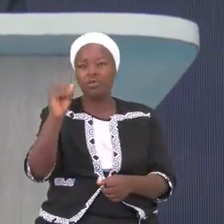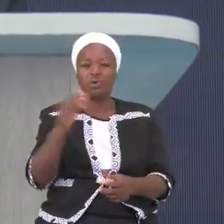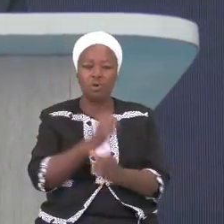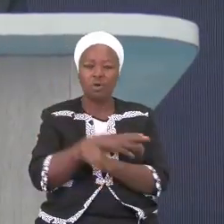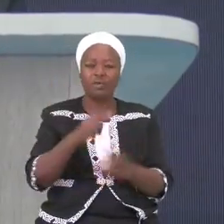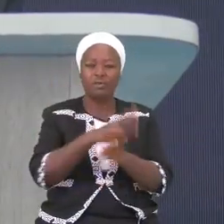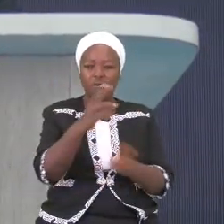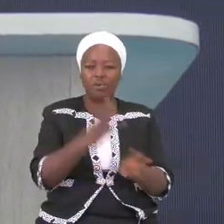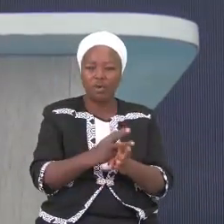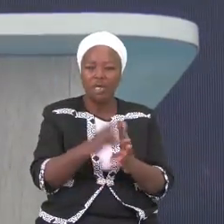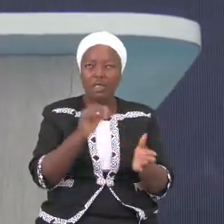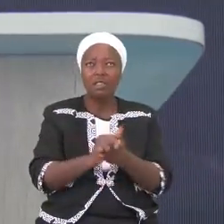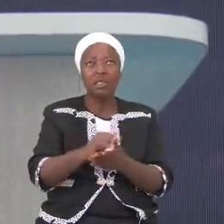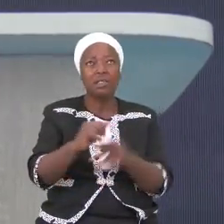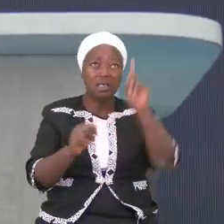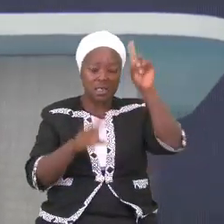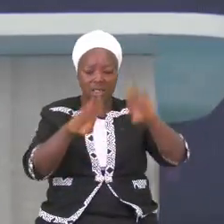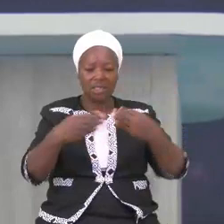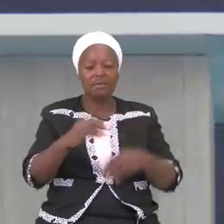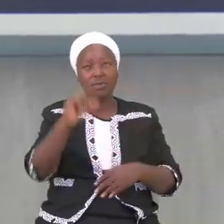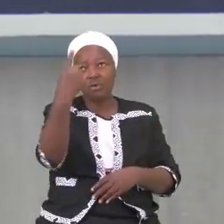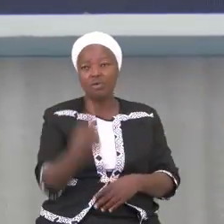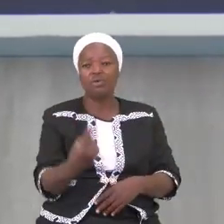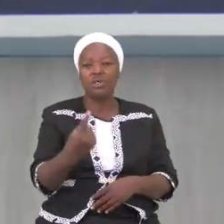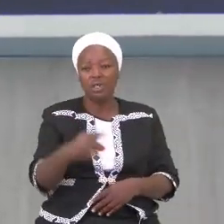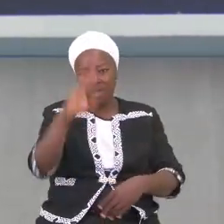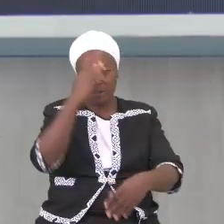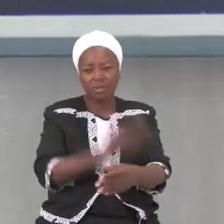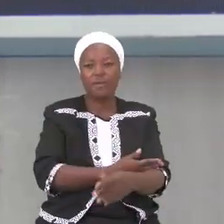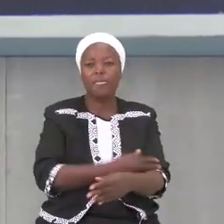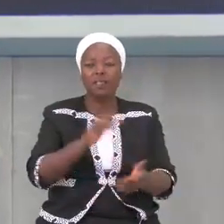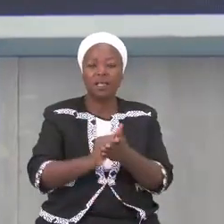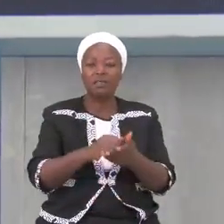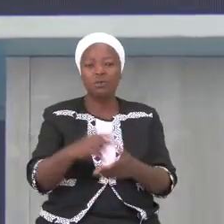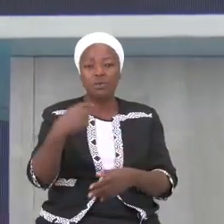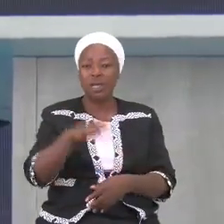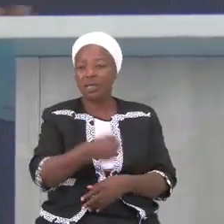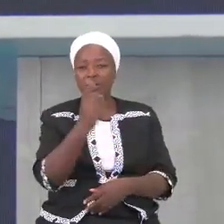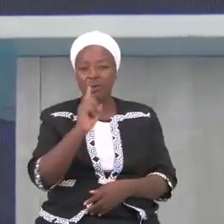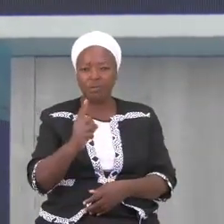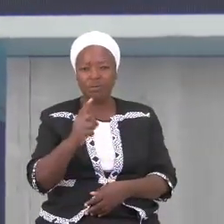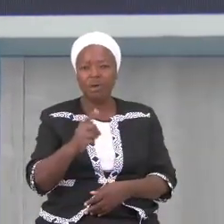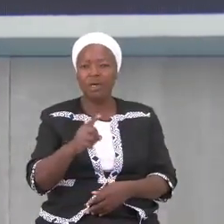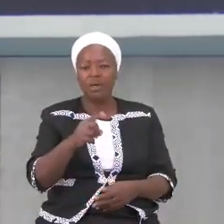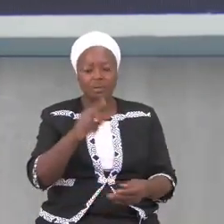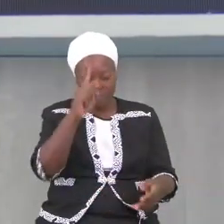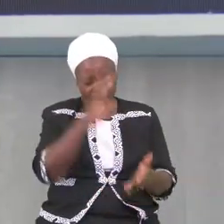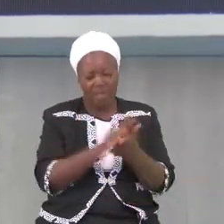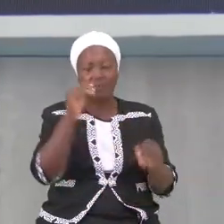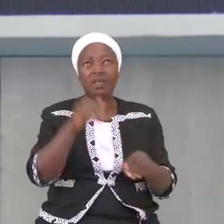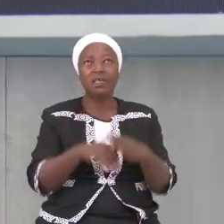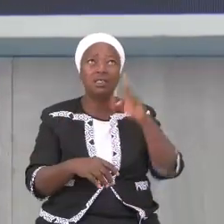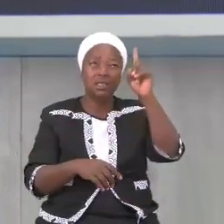only begotten Son, that whosoever believeth in him, believes in him, will not perish but